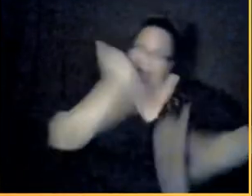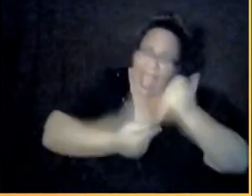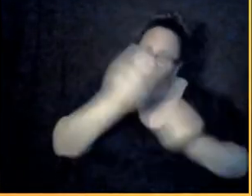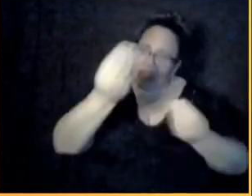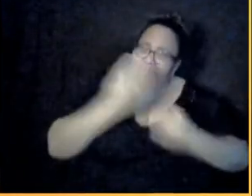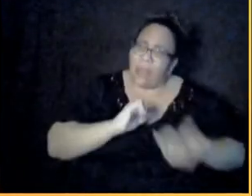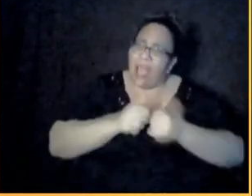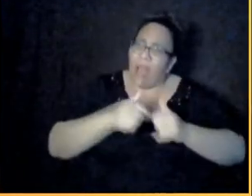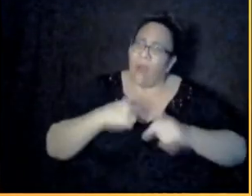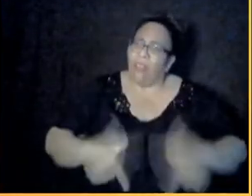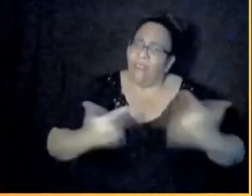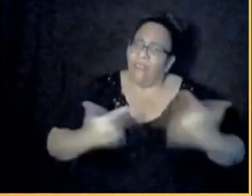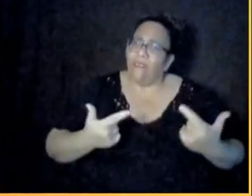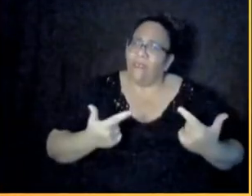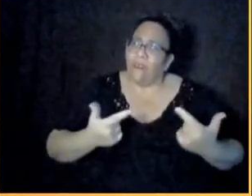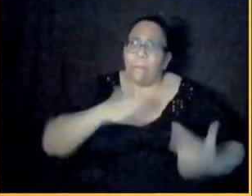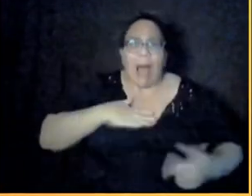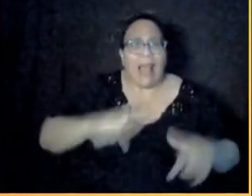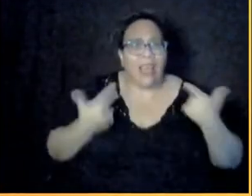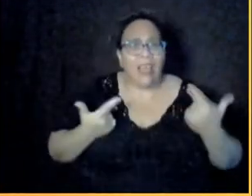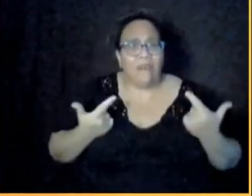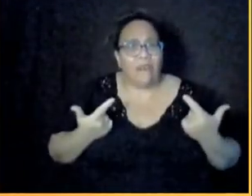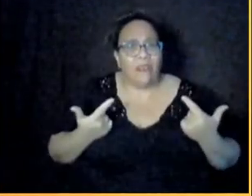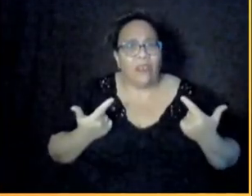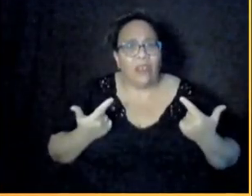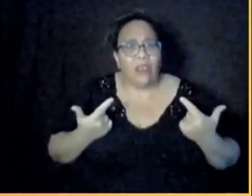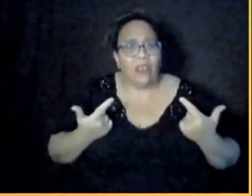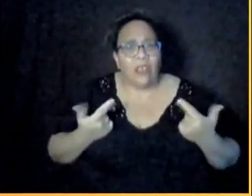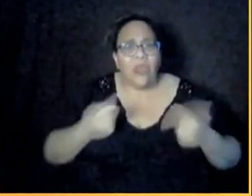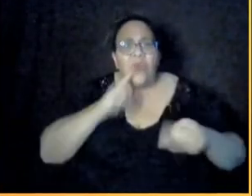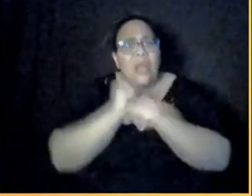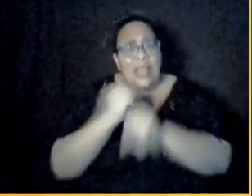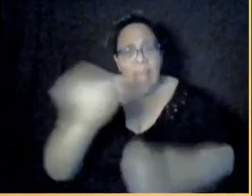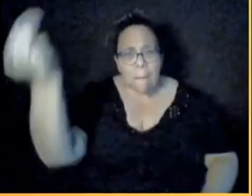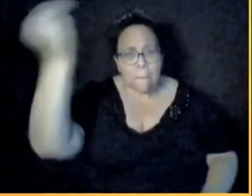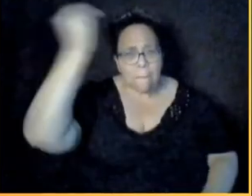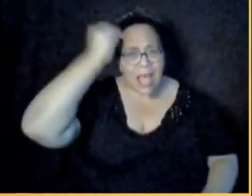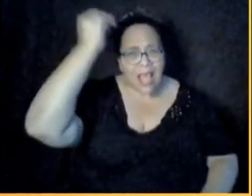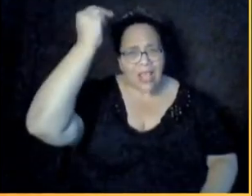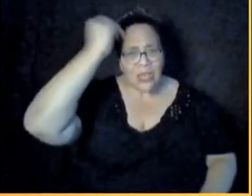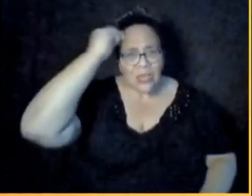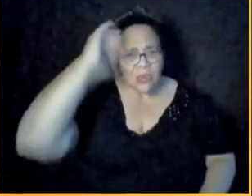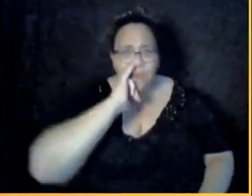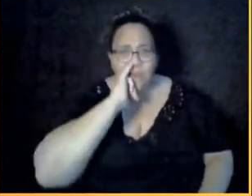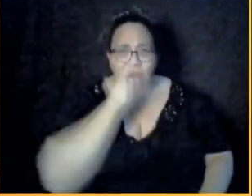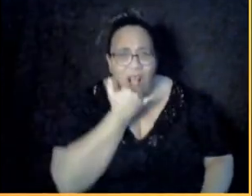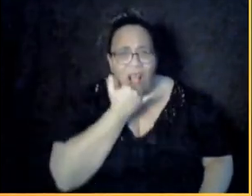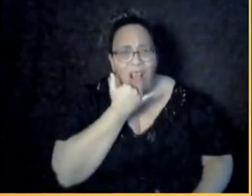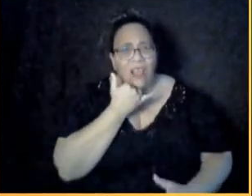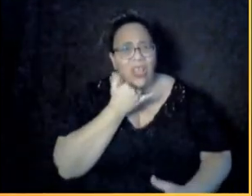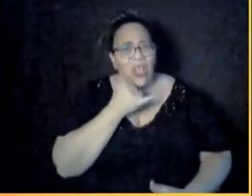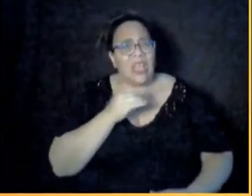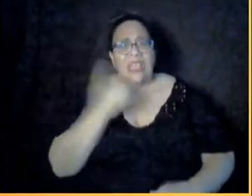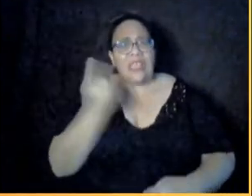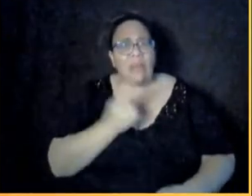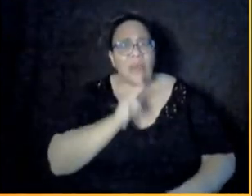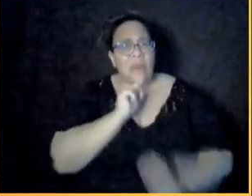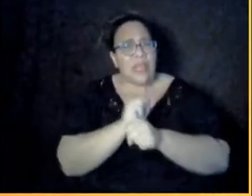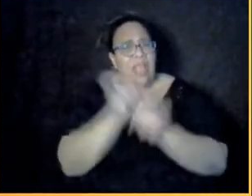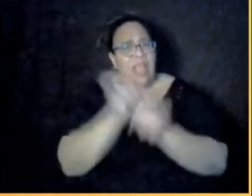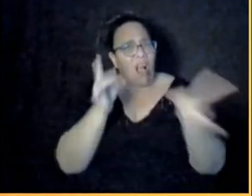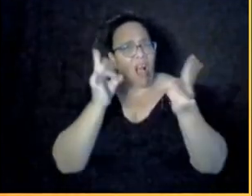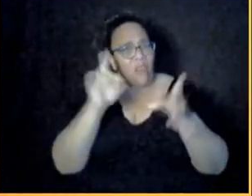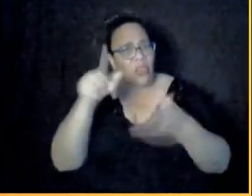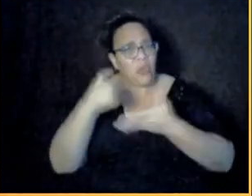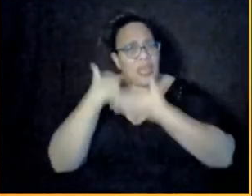live their life? Like, there has to be something very mental, something really going on in there, something really bad that you need